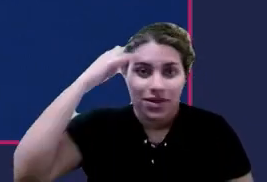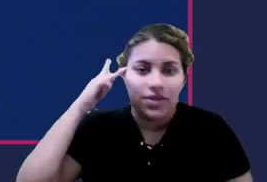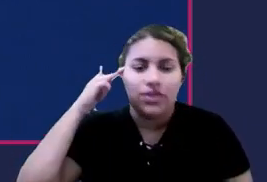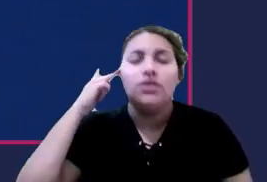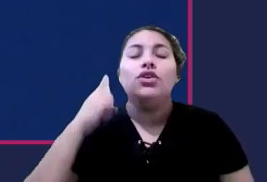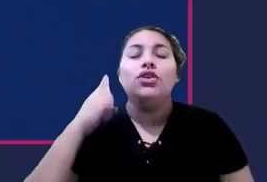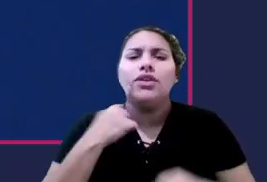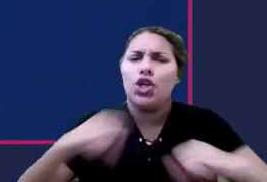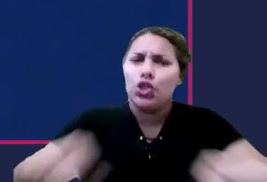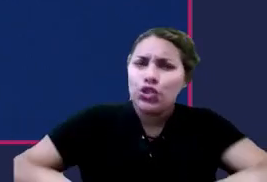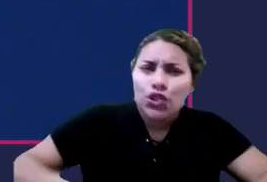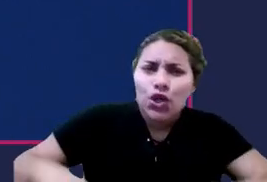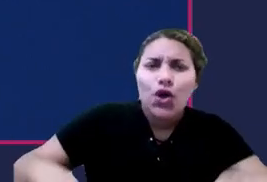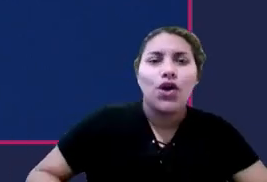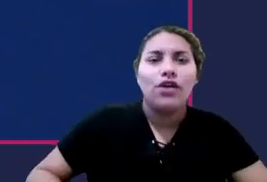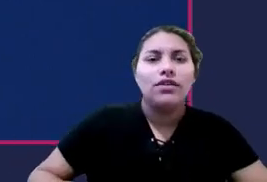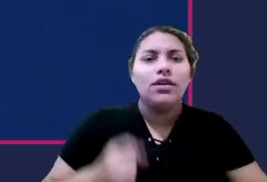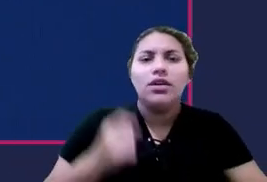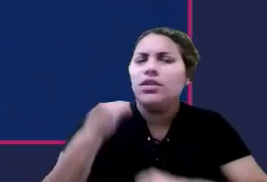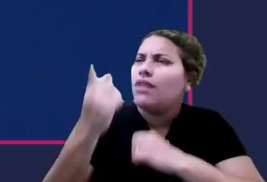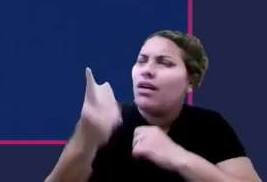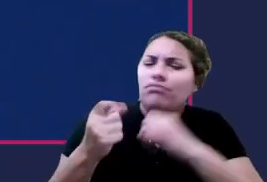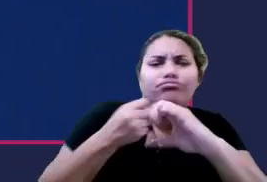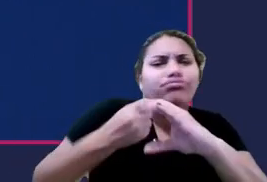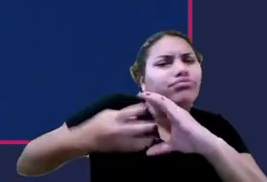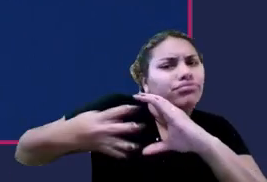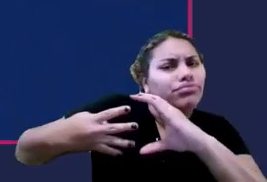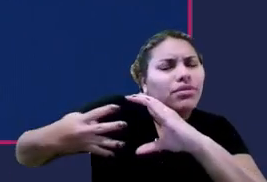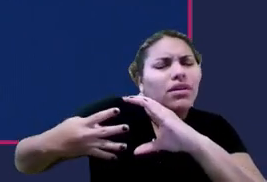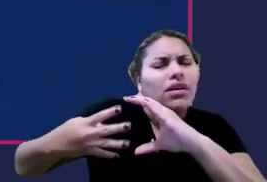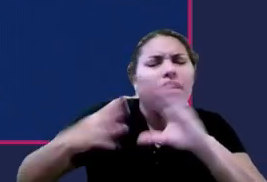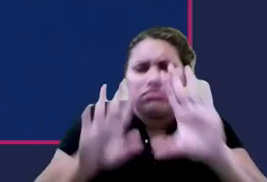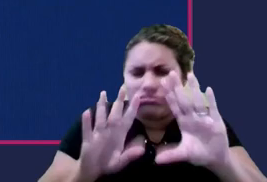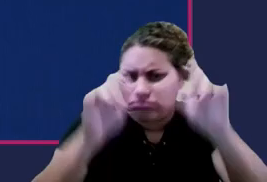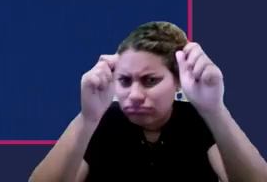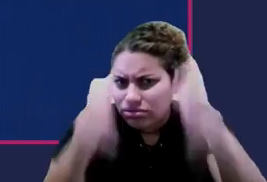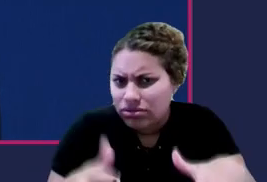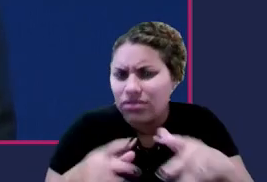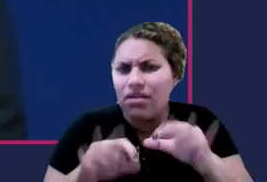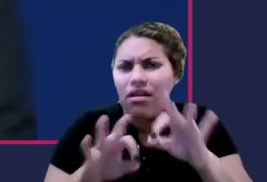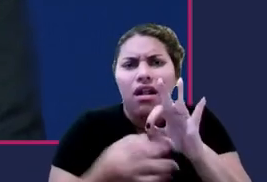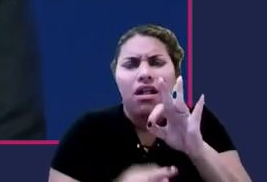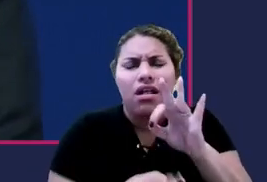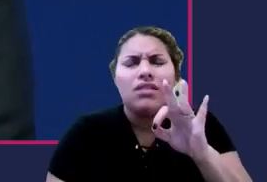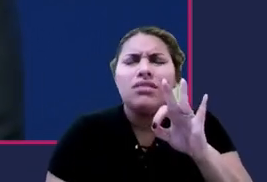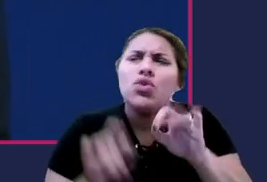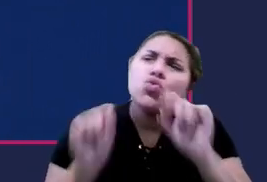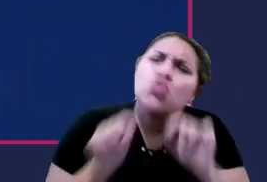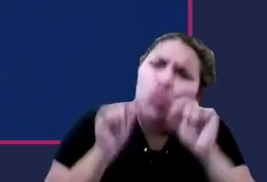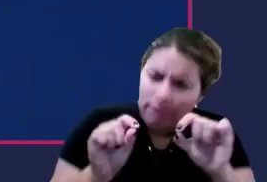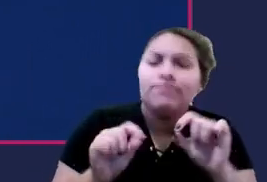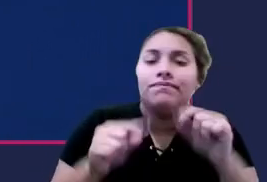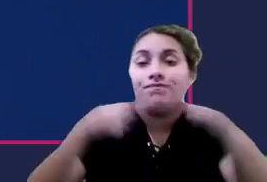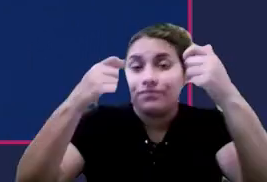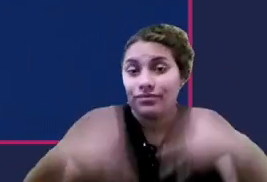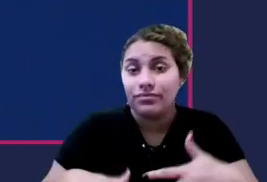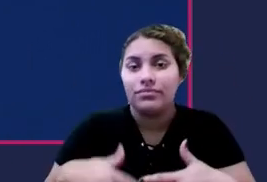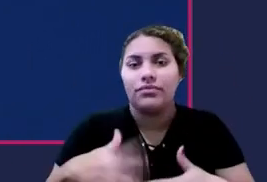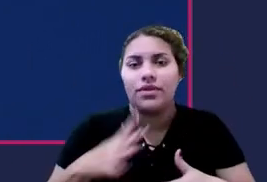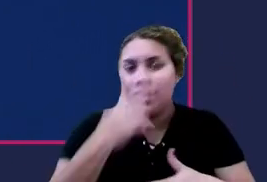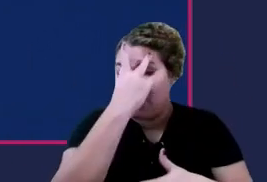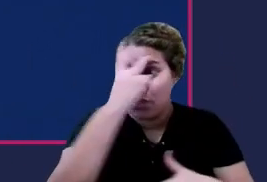contribution. And I think for those who suffer from the rare disease, I'm not going to extend much, but